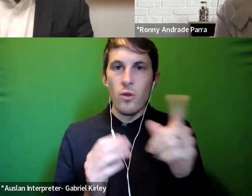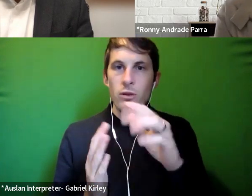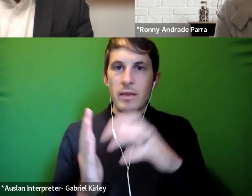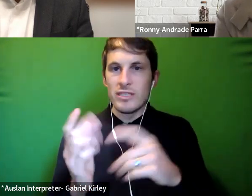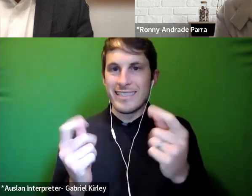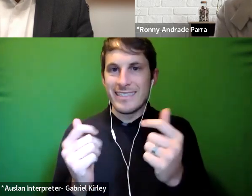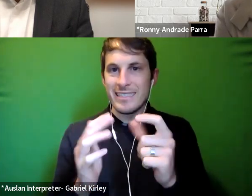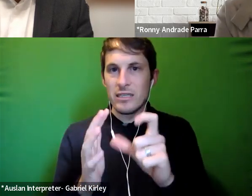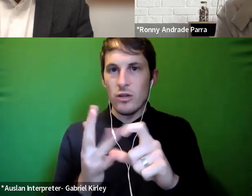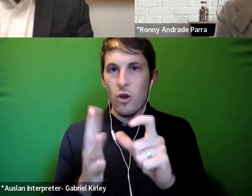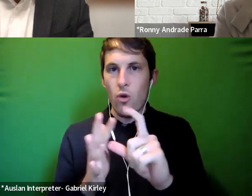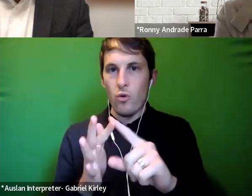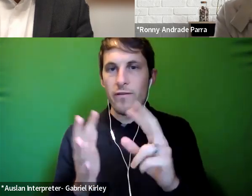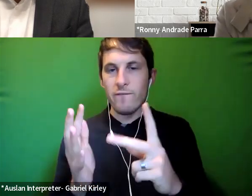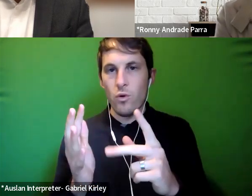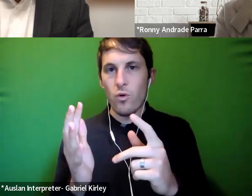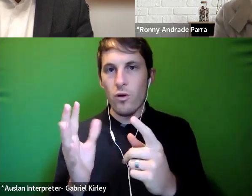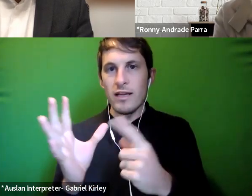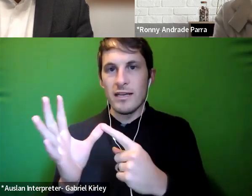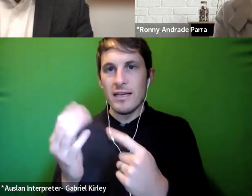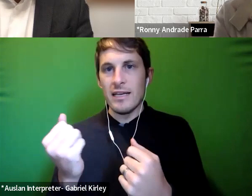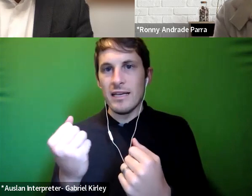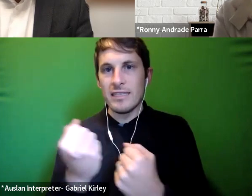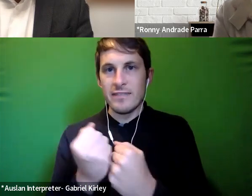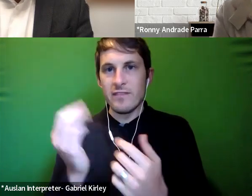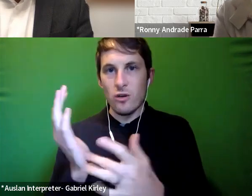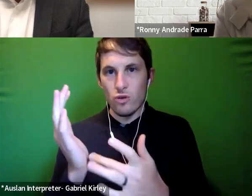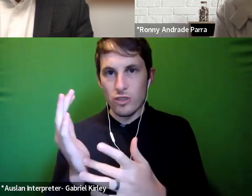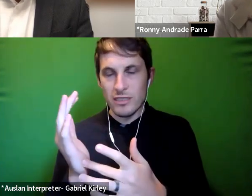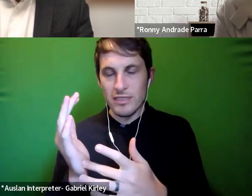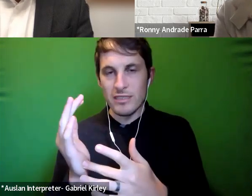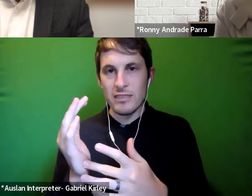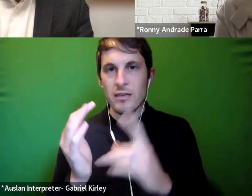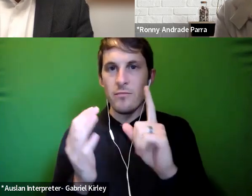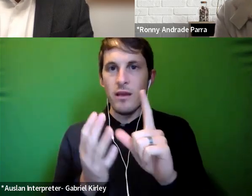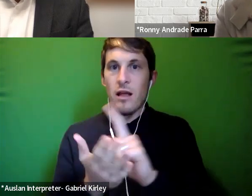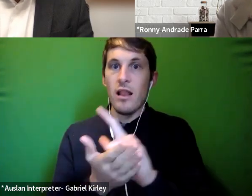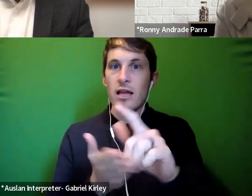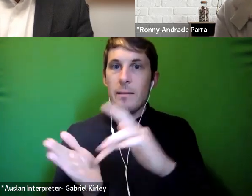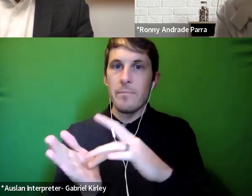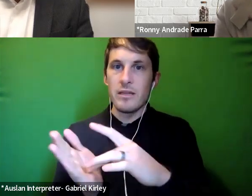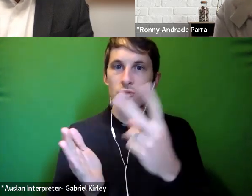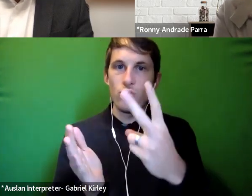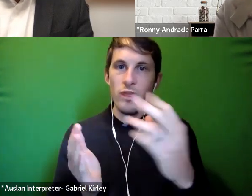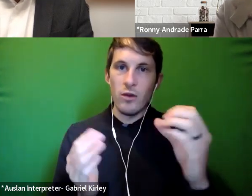decode for assistive technology users. But then in the mid-2000s,